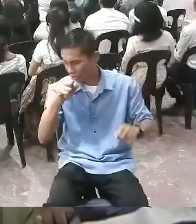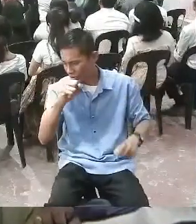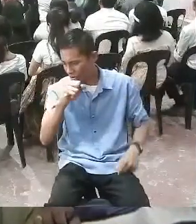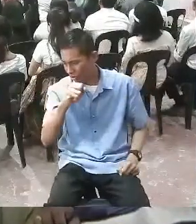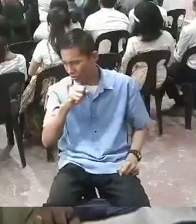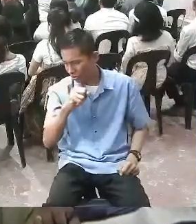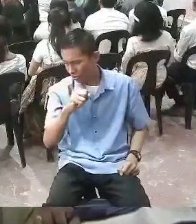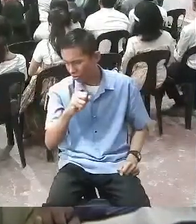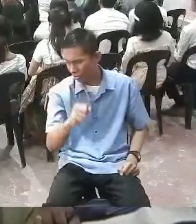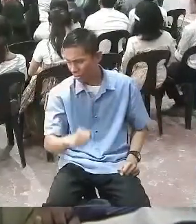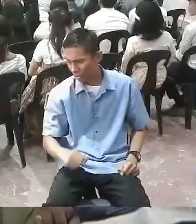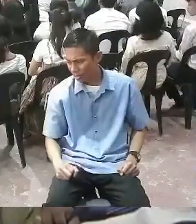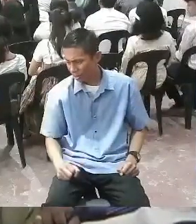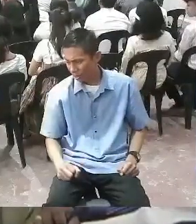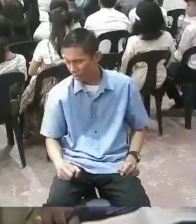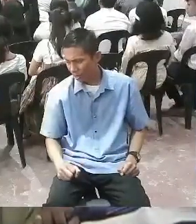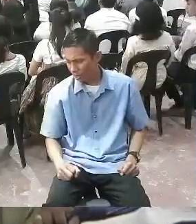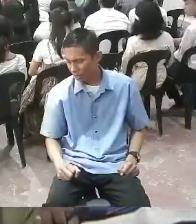word itself